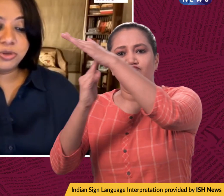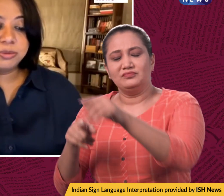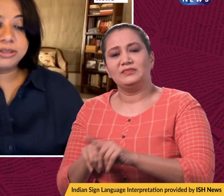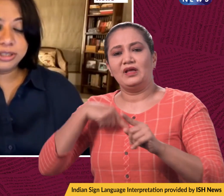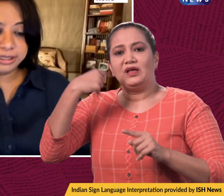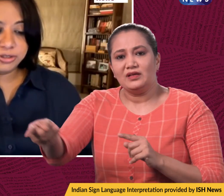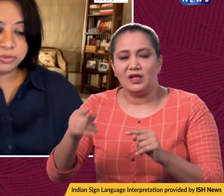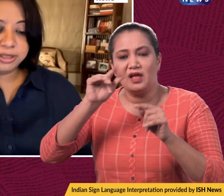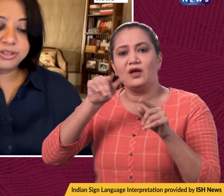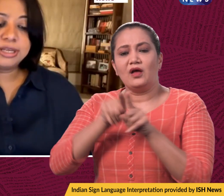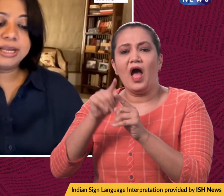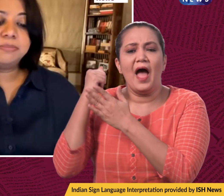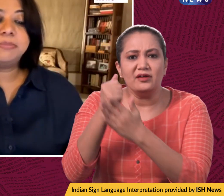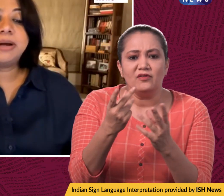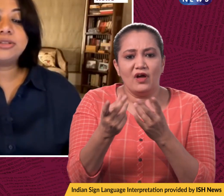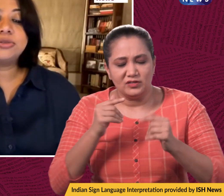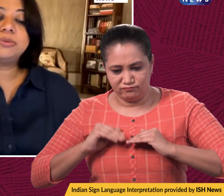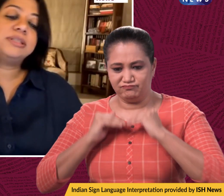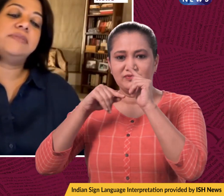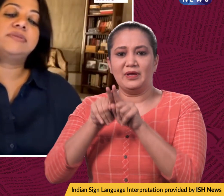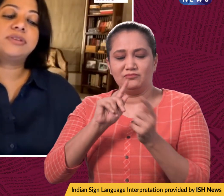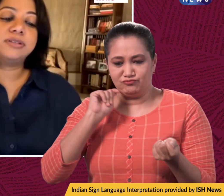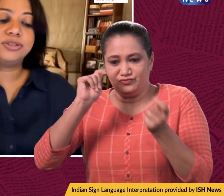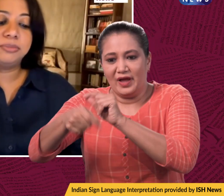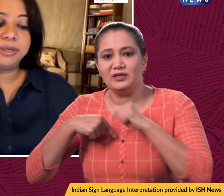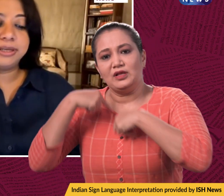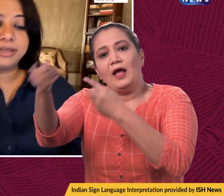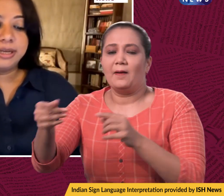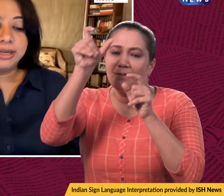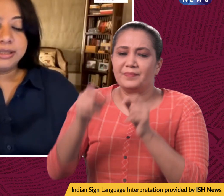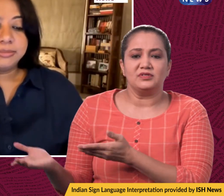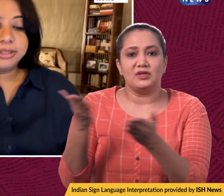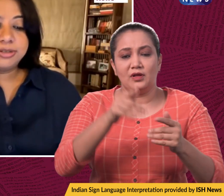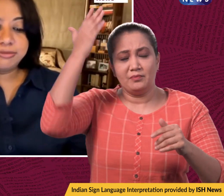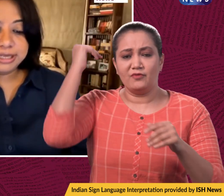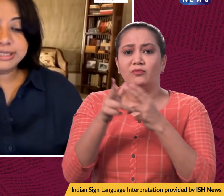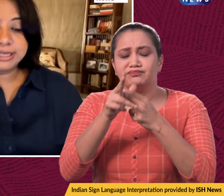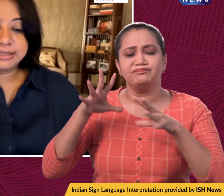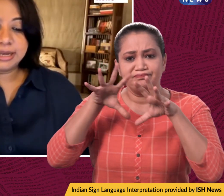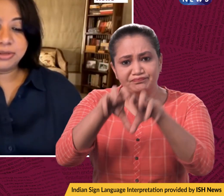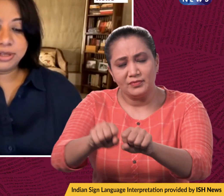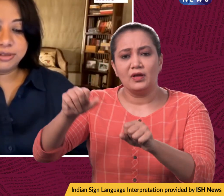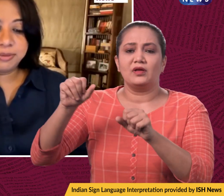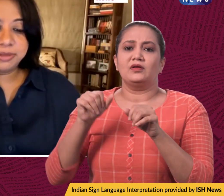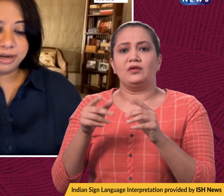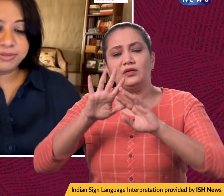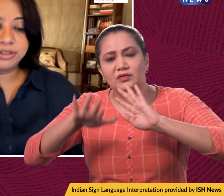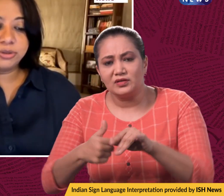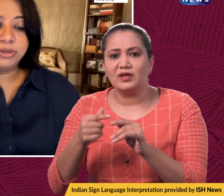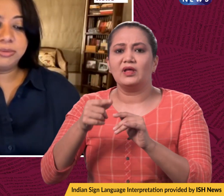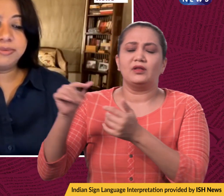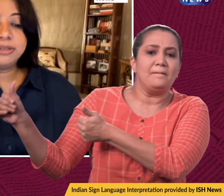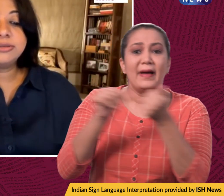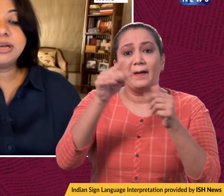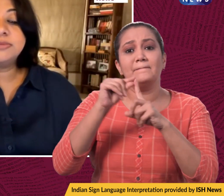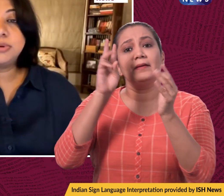woman in this noble country to help pass through what is left of the transition period. The military reinstated Hamdok in November after the